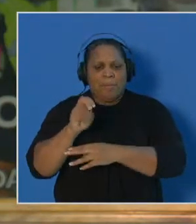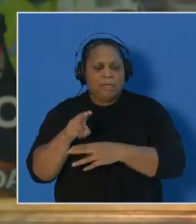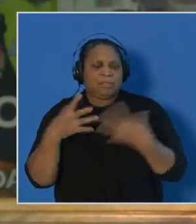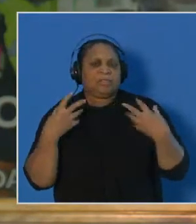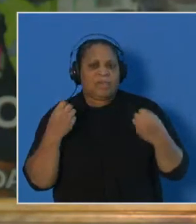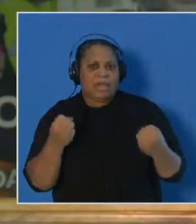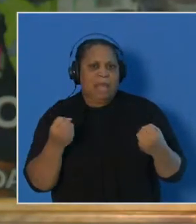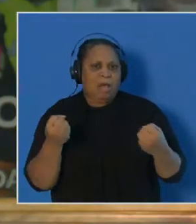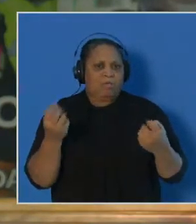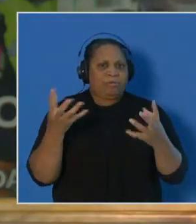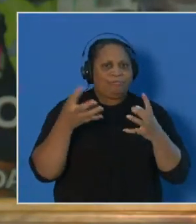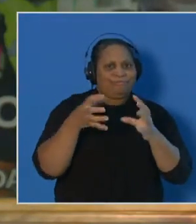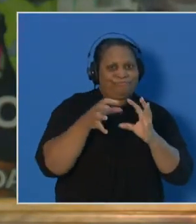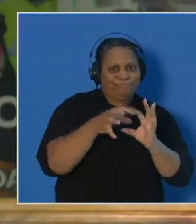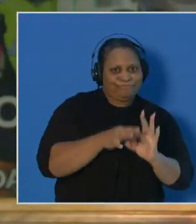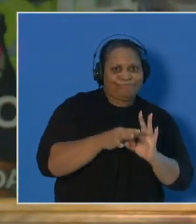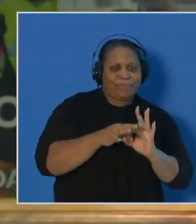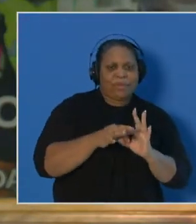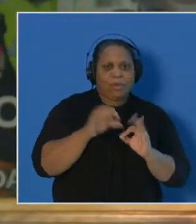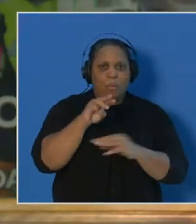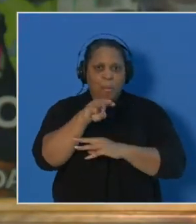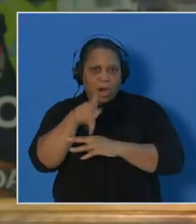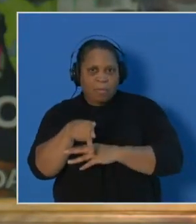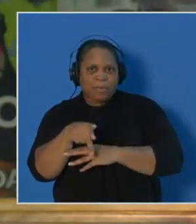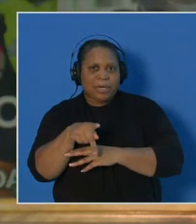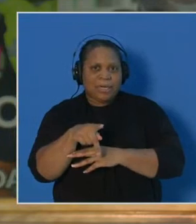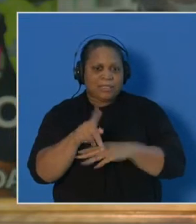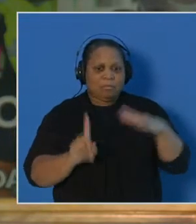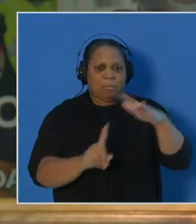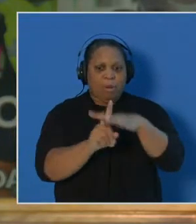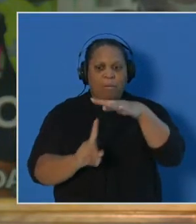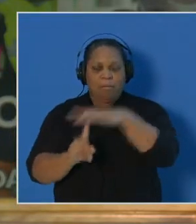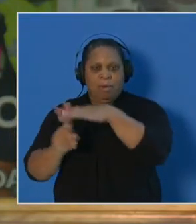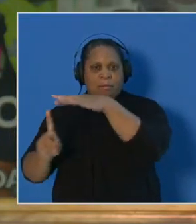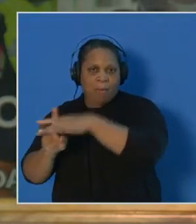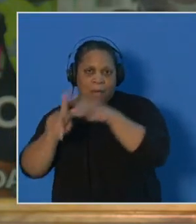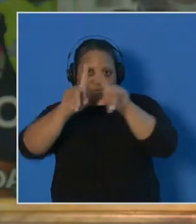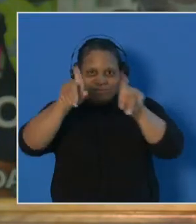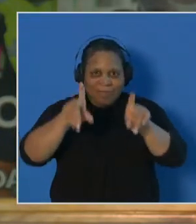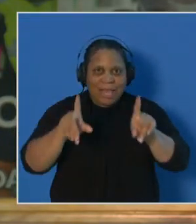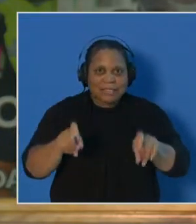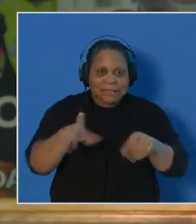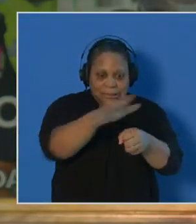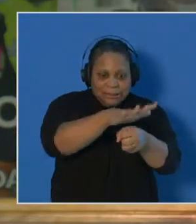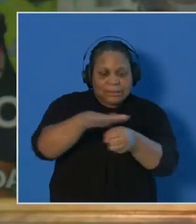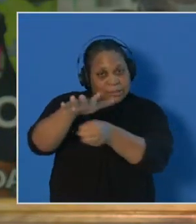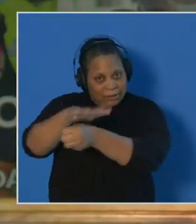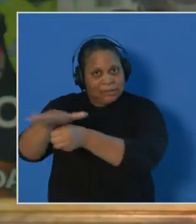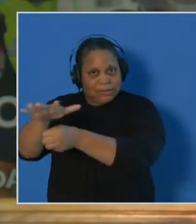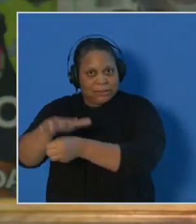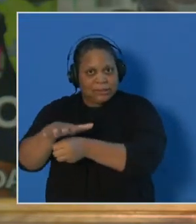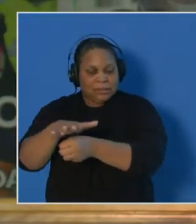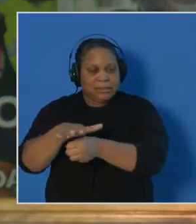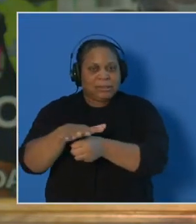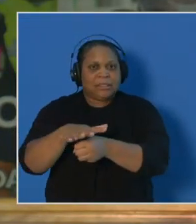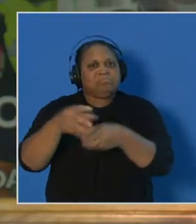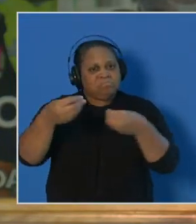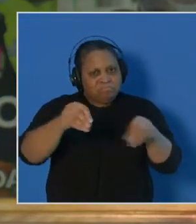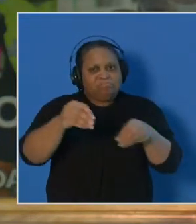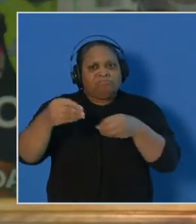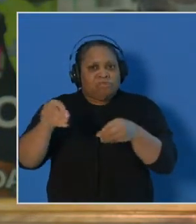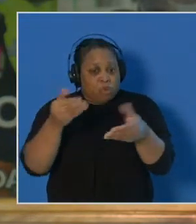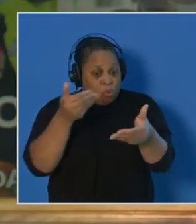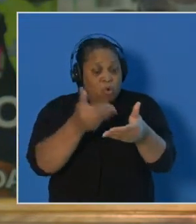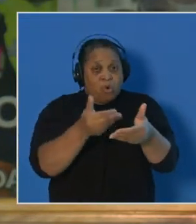the marketplace to offer convenient pop-up testing right outside of a marketplace store